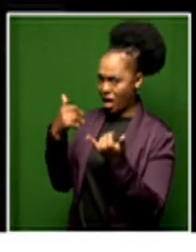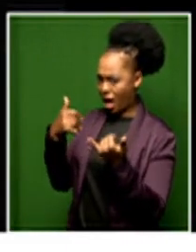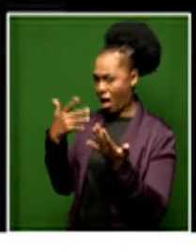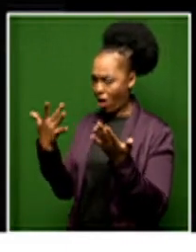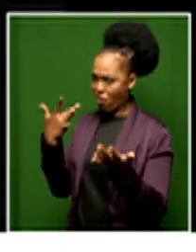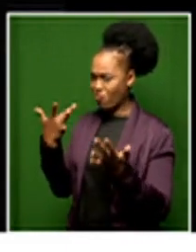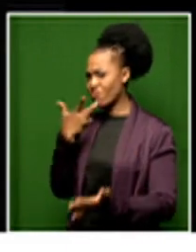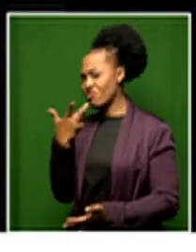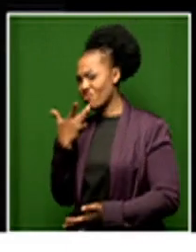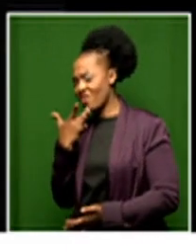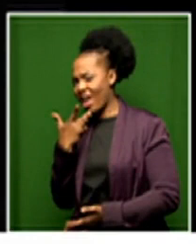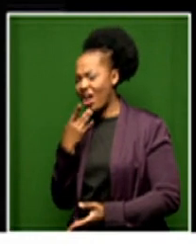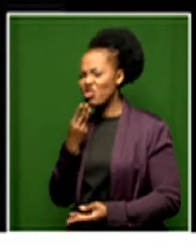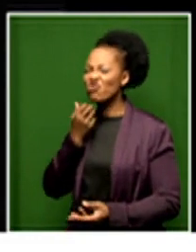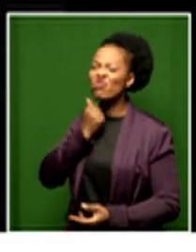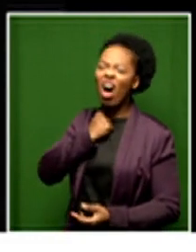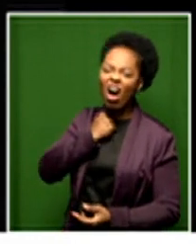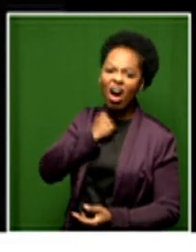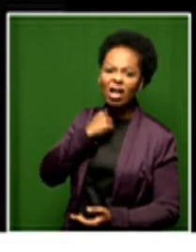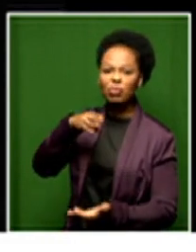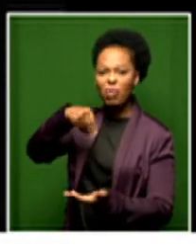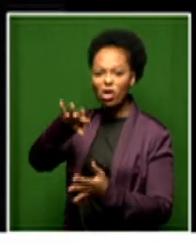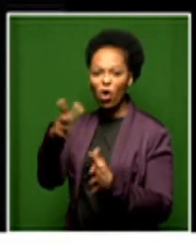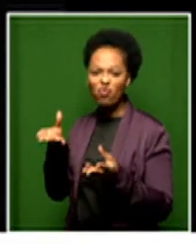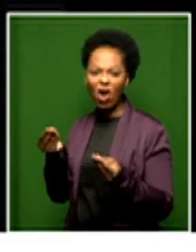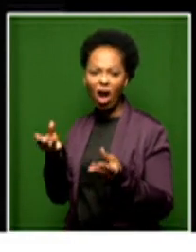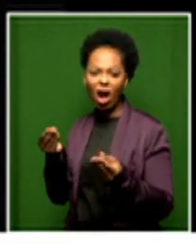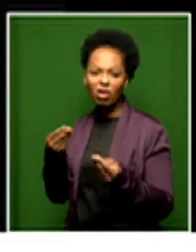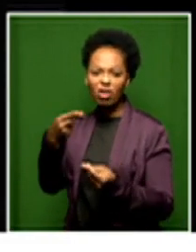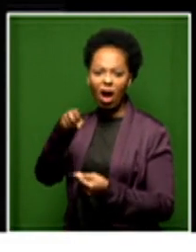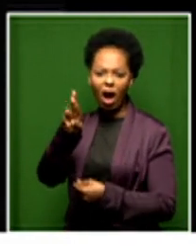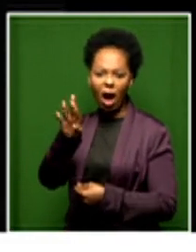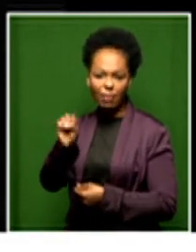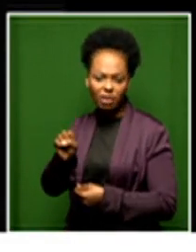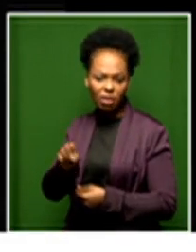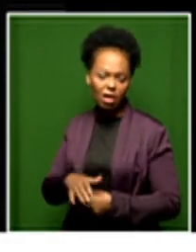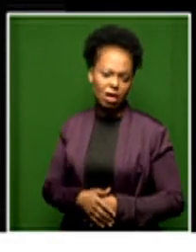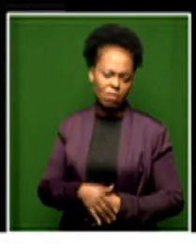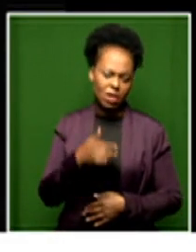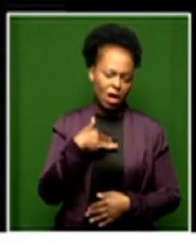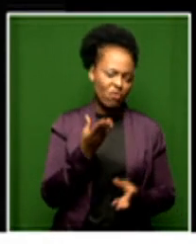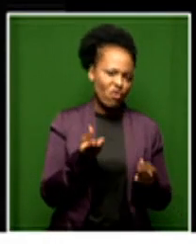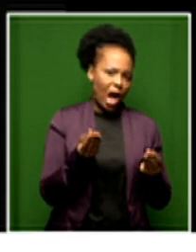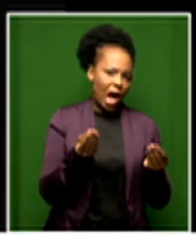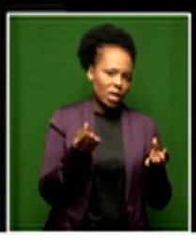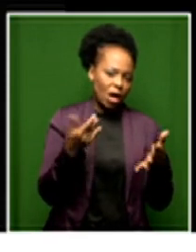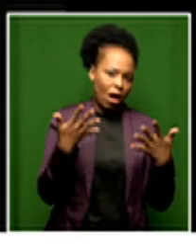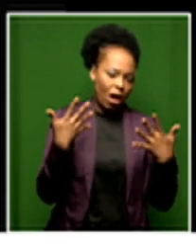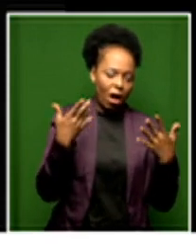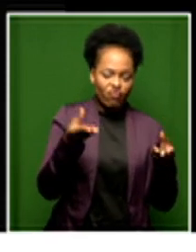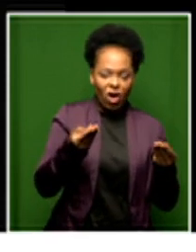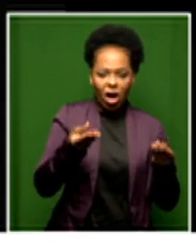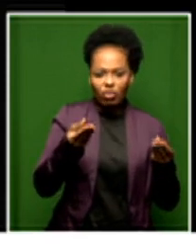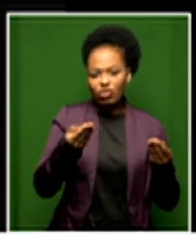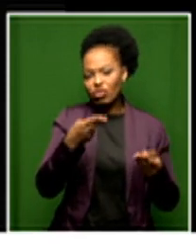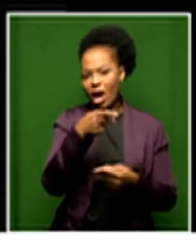the dried spices or simply the fresh herbs? I love fresh herbs. Fresh herbs, they contain